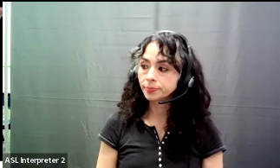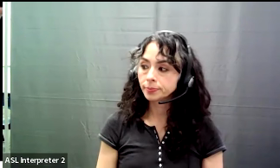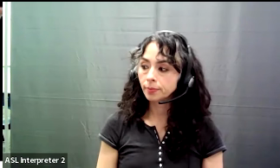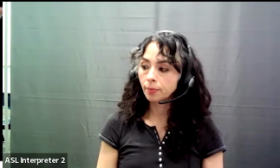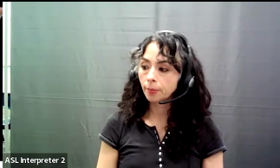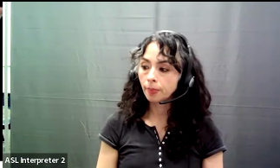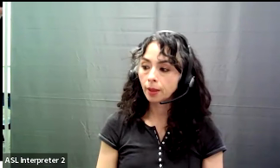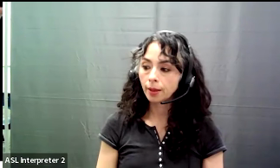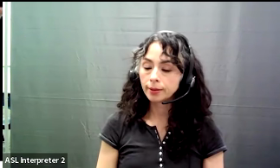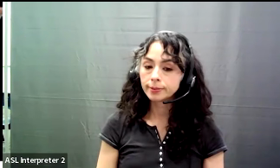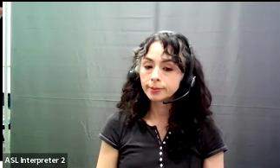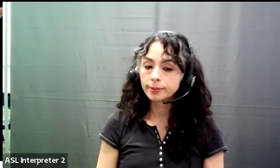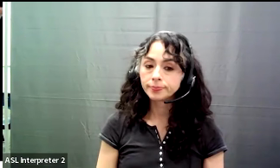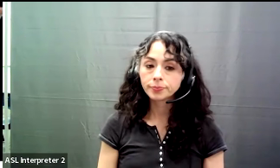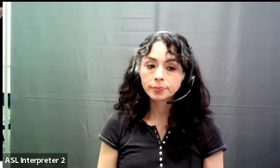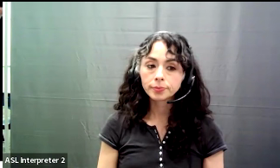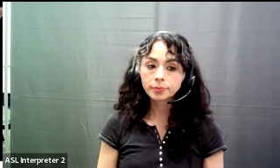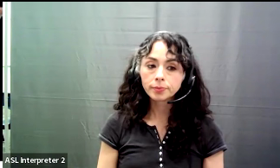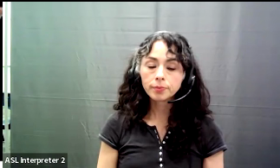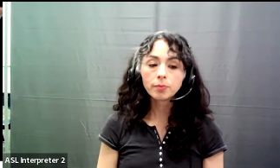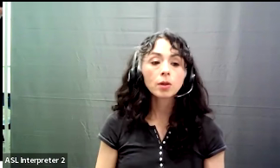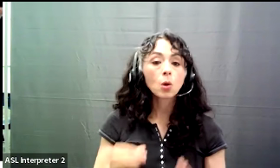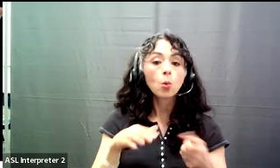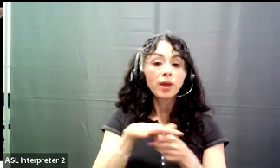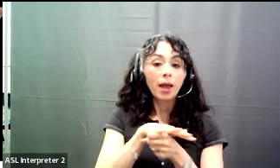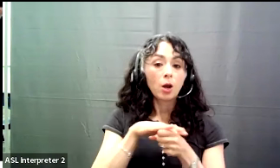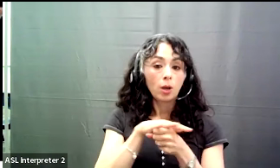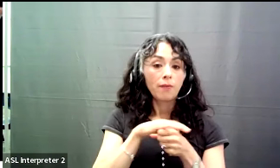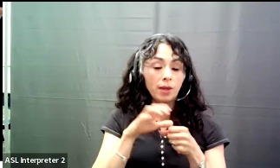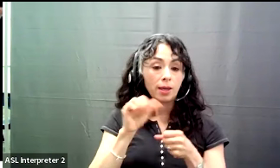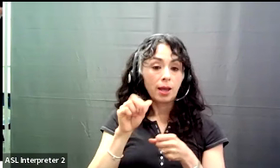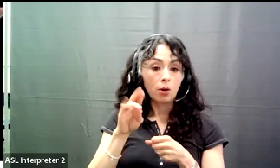bit of the story or the history,